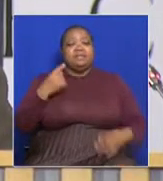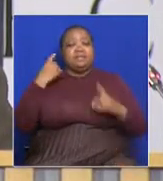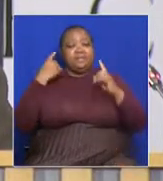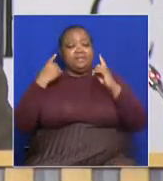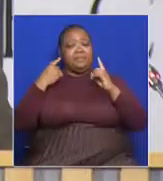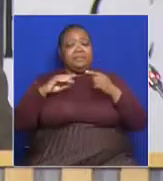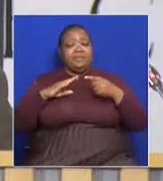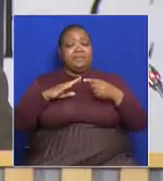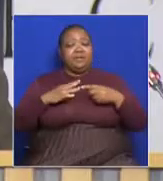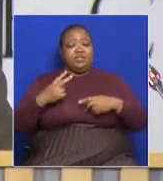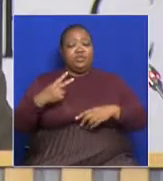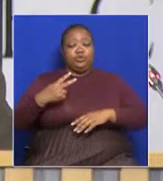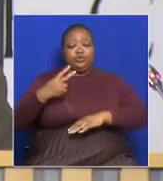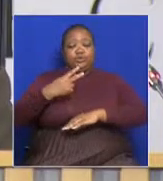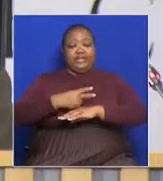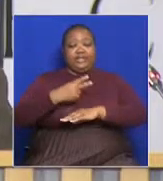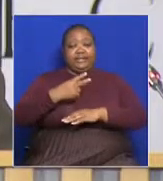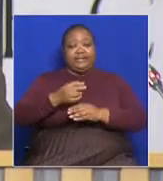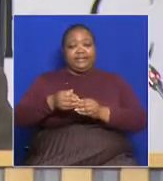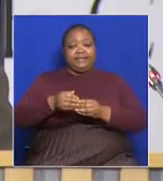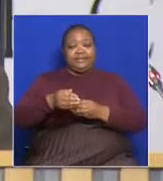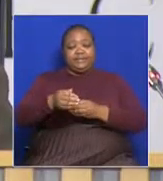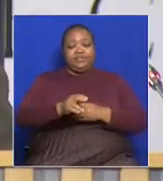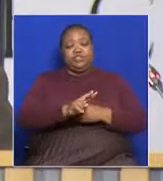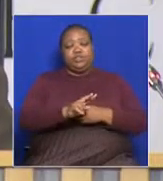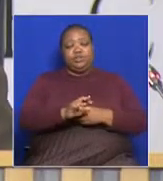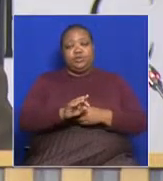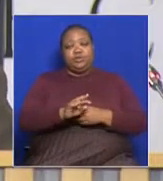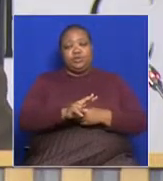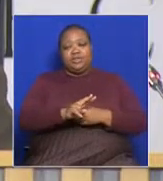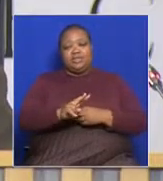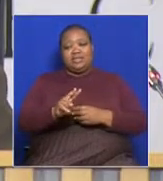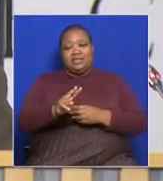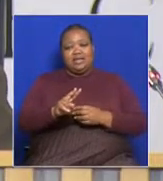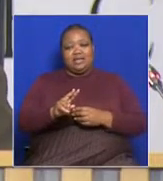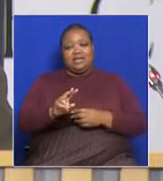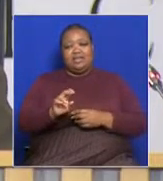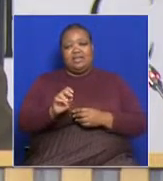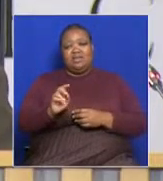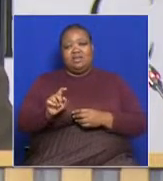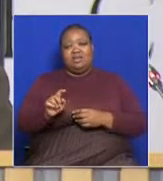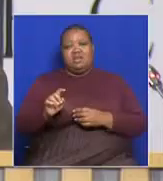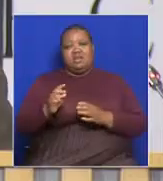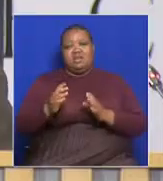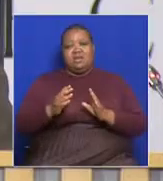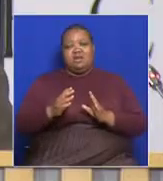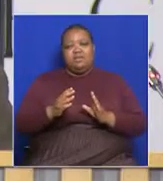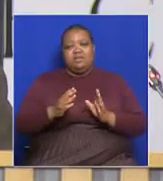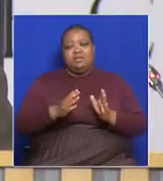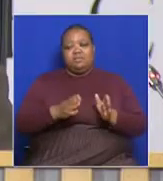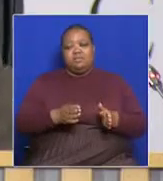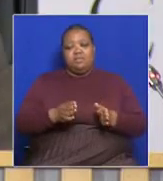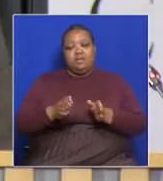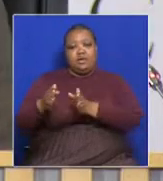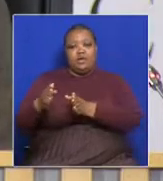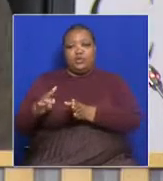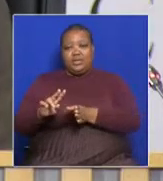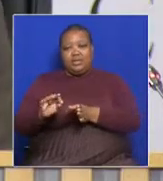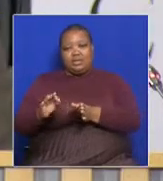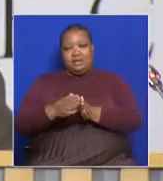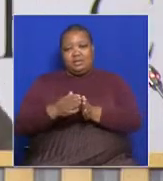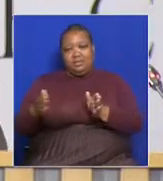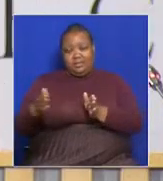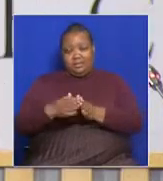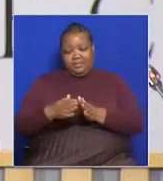that 23rd or 22nd, 23rd, I don't think 24th I've had any engagements, I'm not sure, but yes.